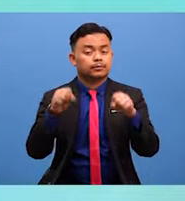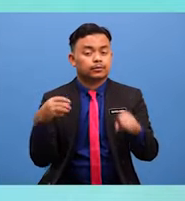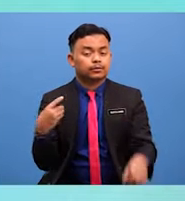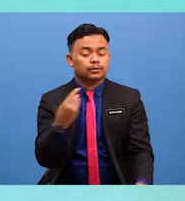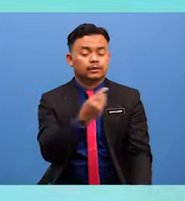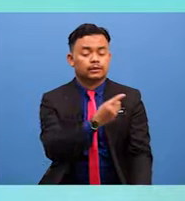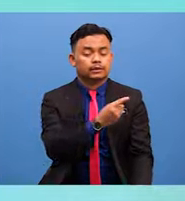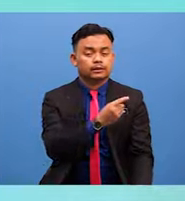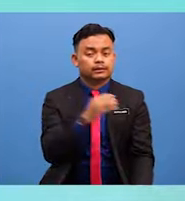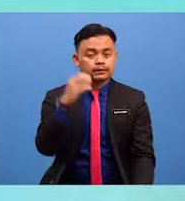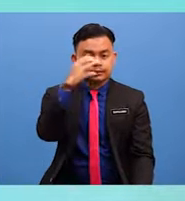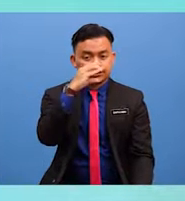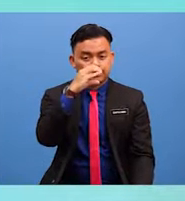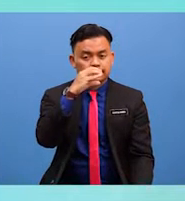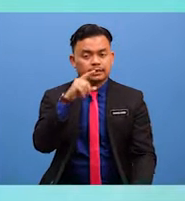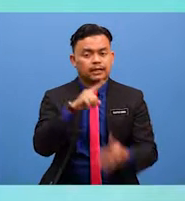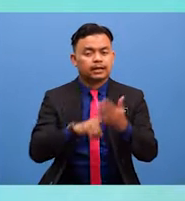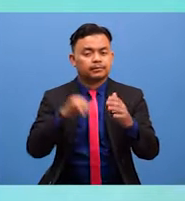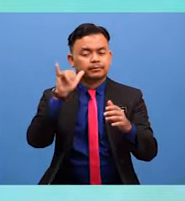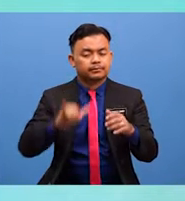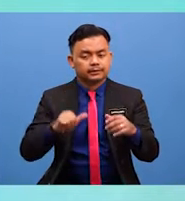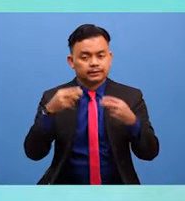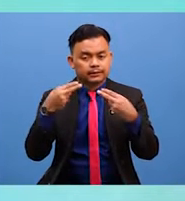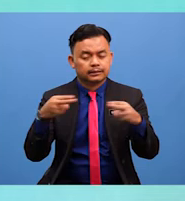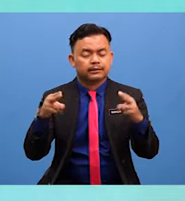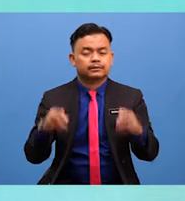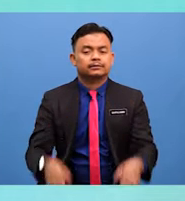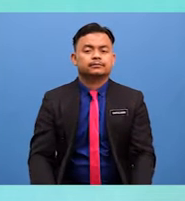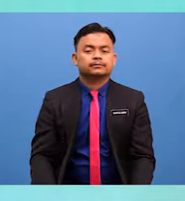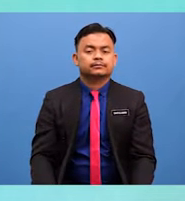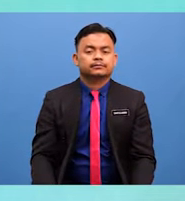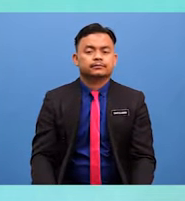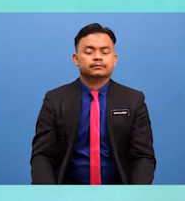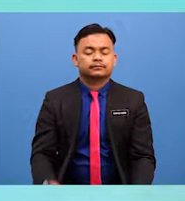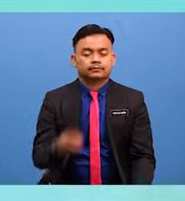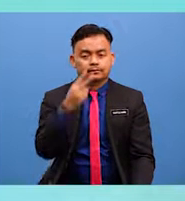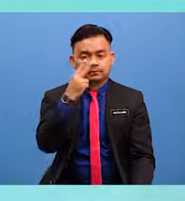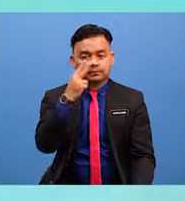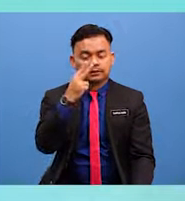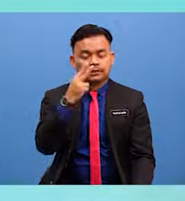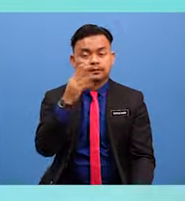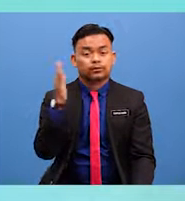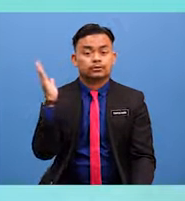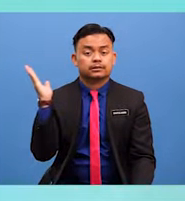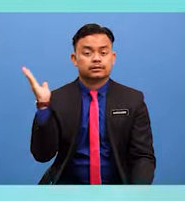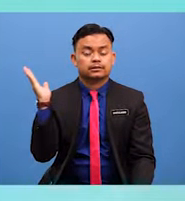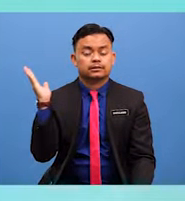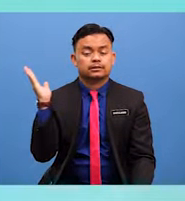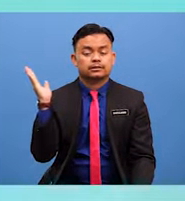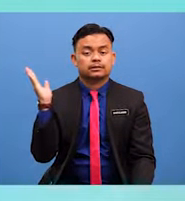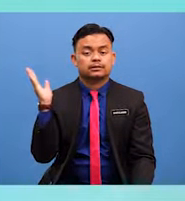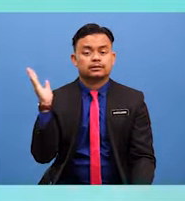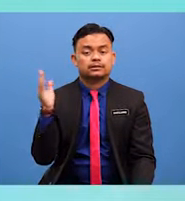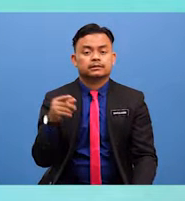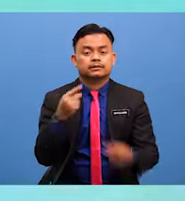out what the missing letters are? Here they are. Look at the screen to check the spelling of